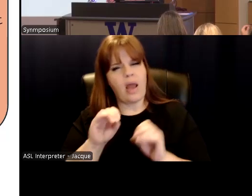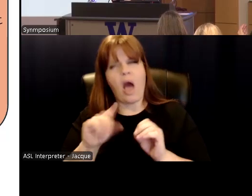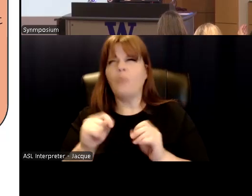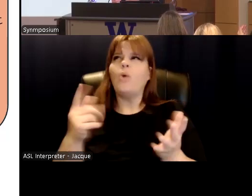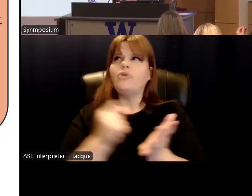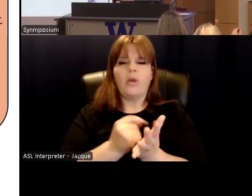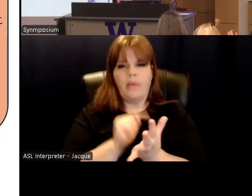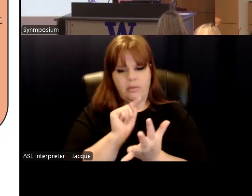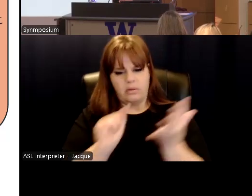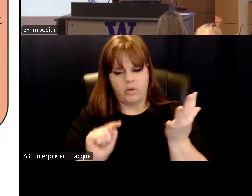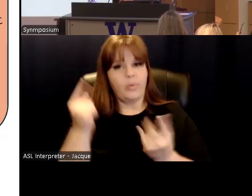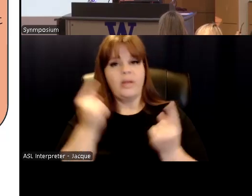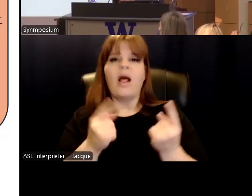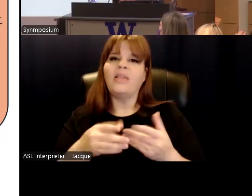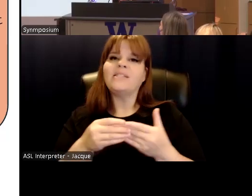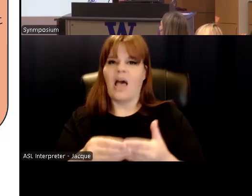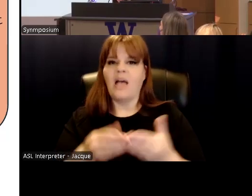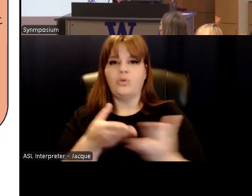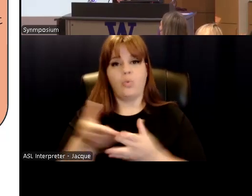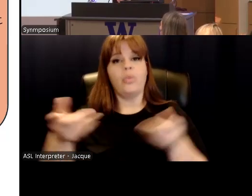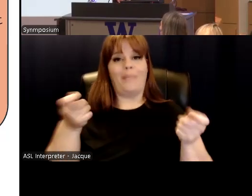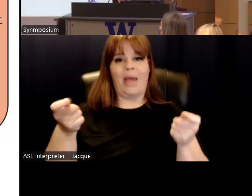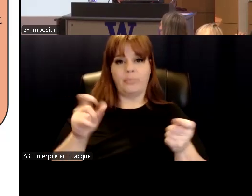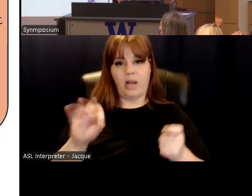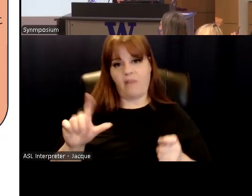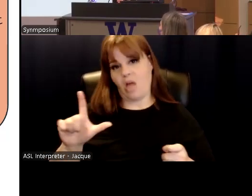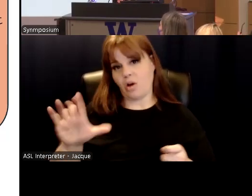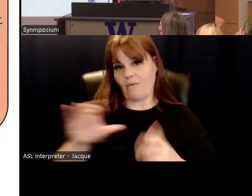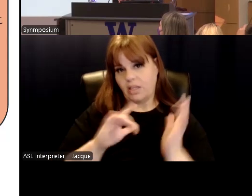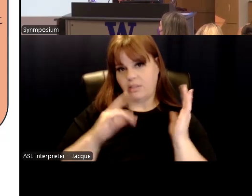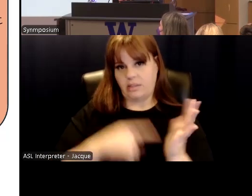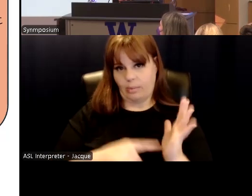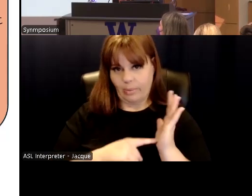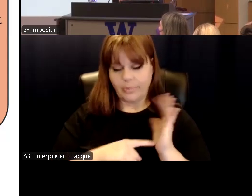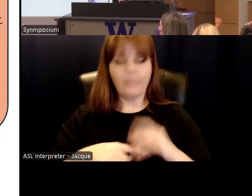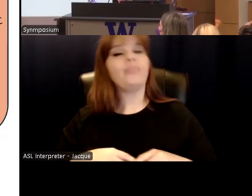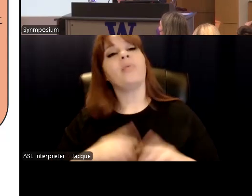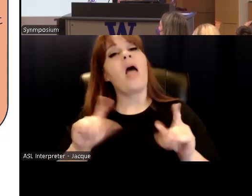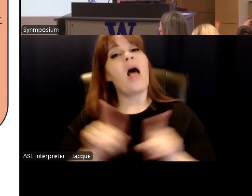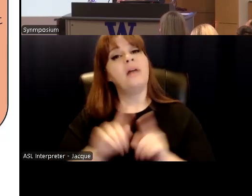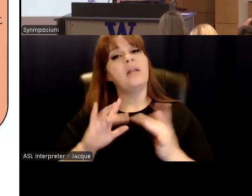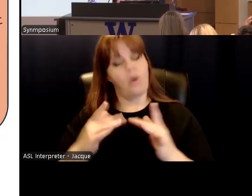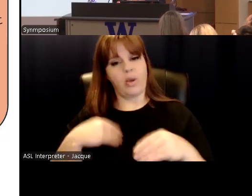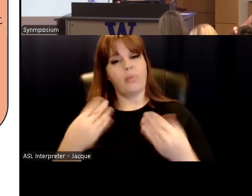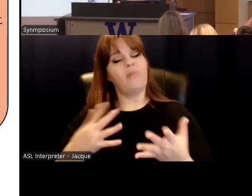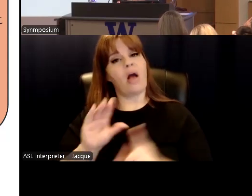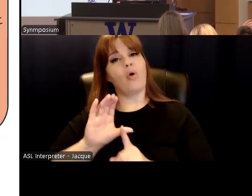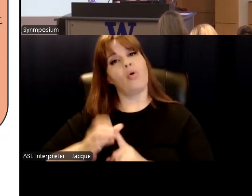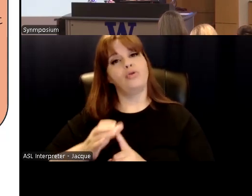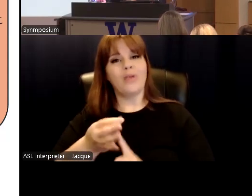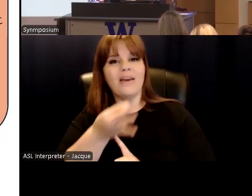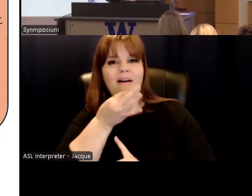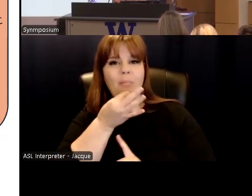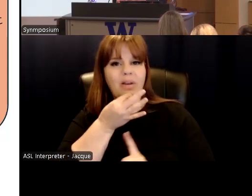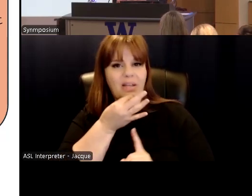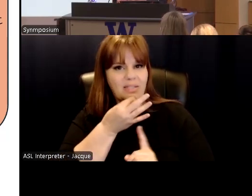and this can help guide them through the management. We can, as a network, provide culturally competent patient education materials.